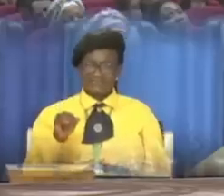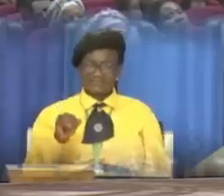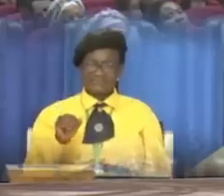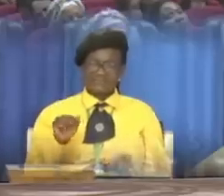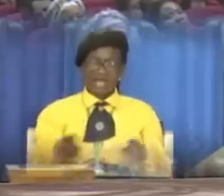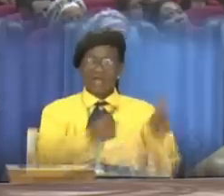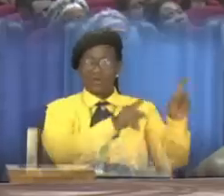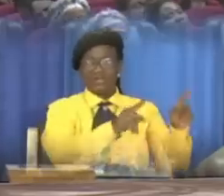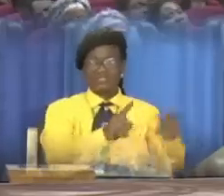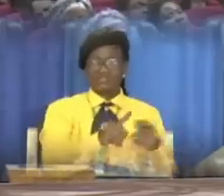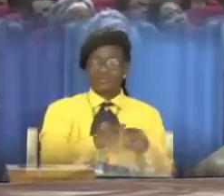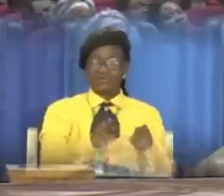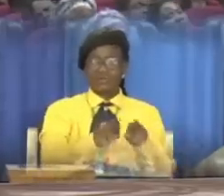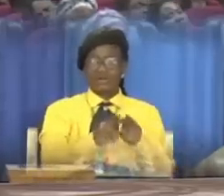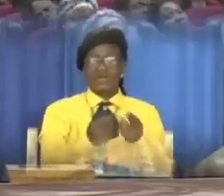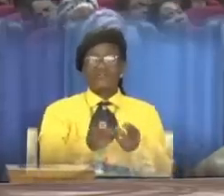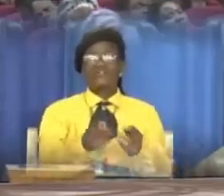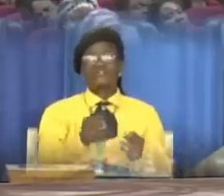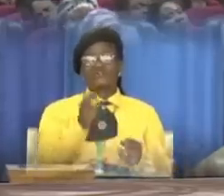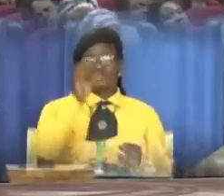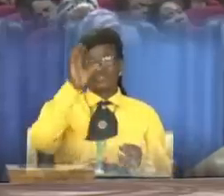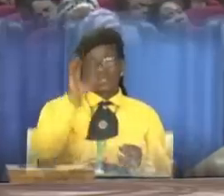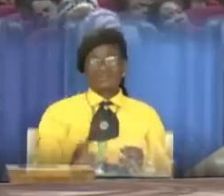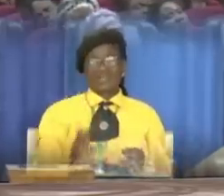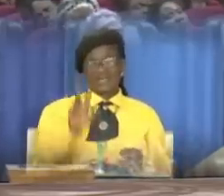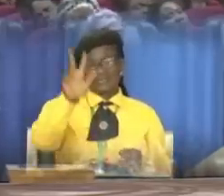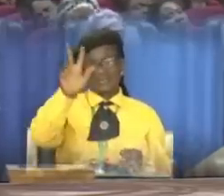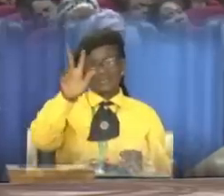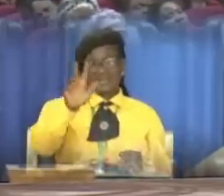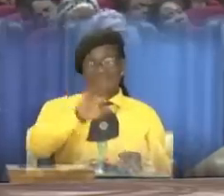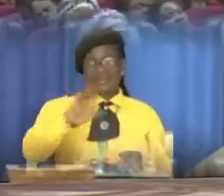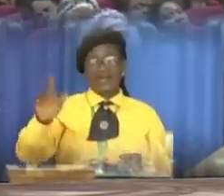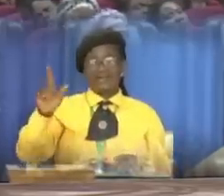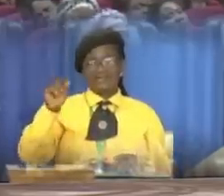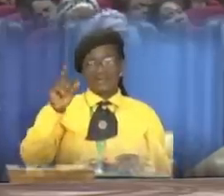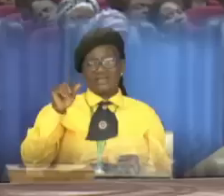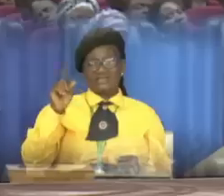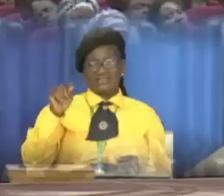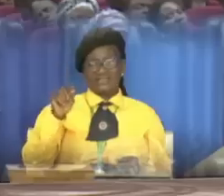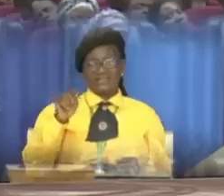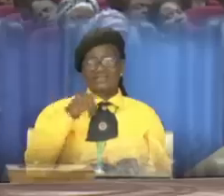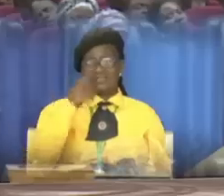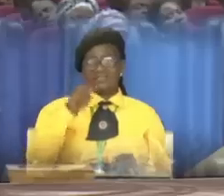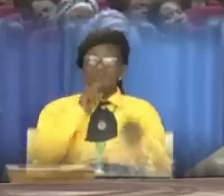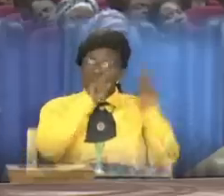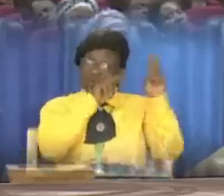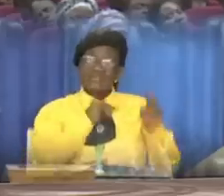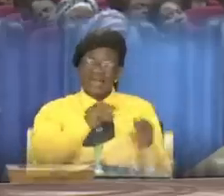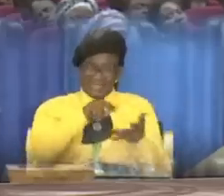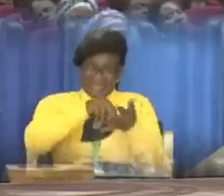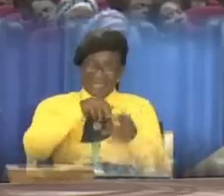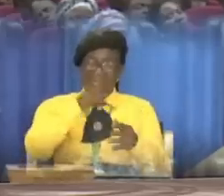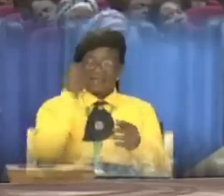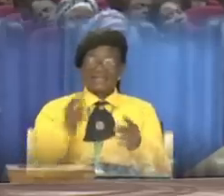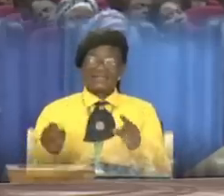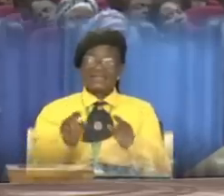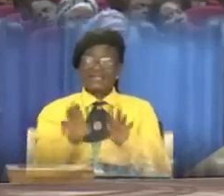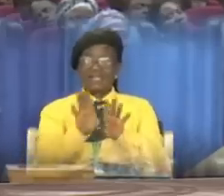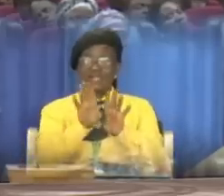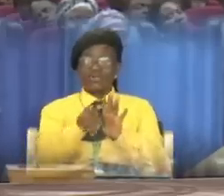according to Revelation chapter 3, verse 20, Revelation 3, verse 20, he said, behold, I stand at the door and I knock.